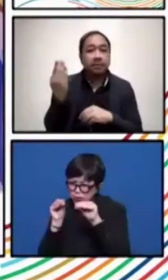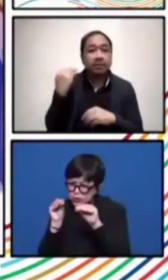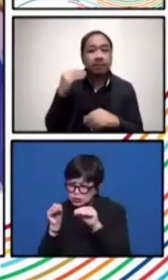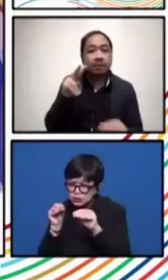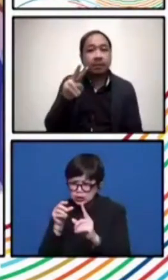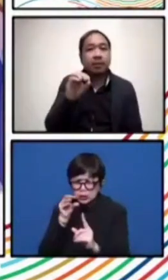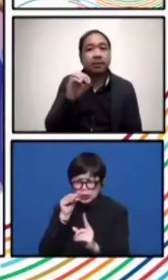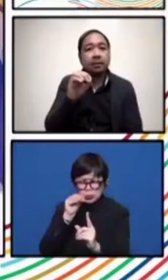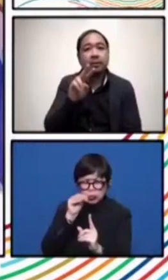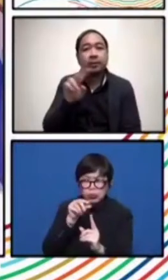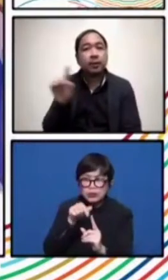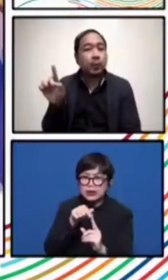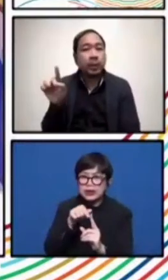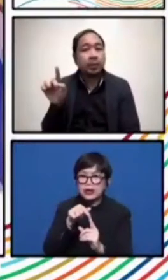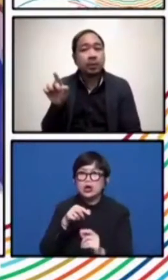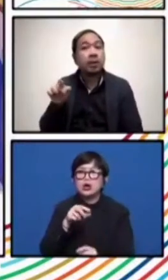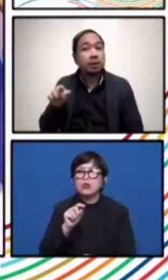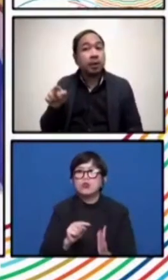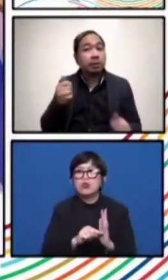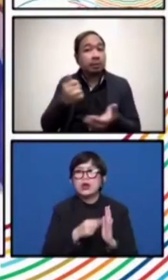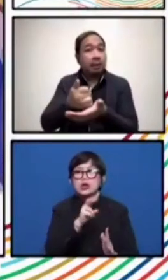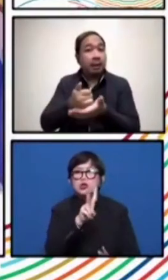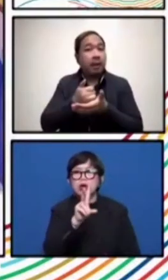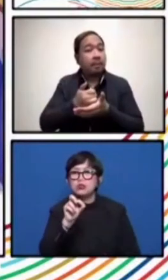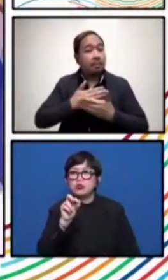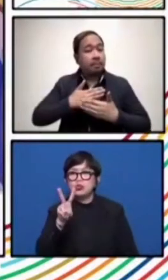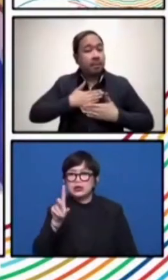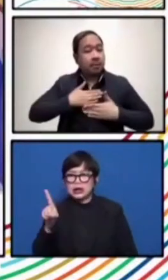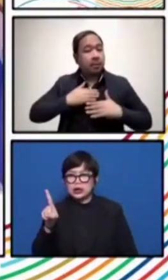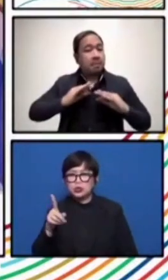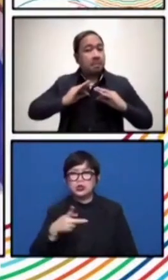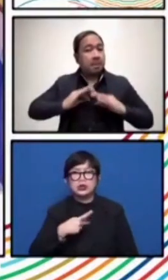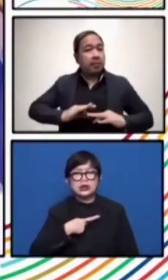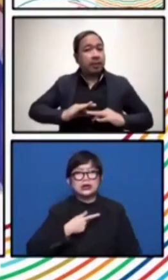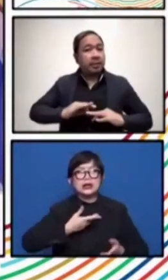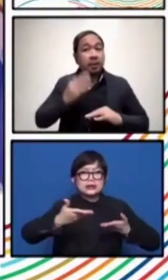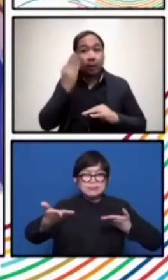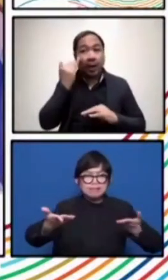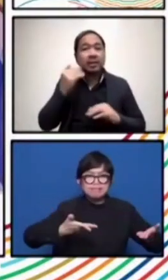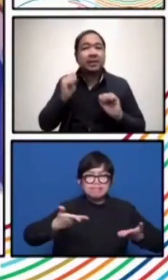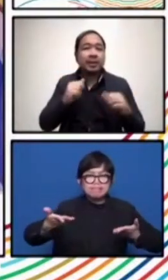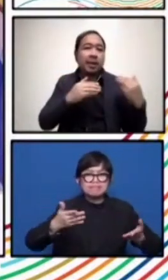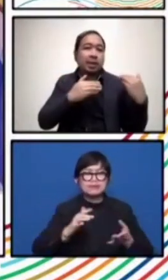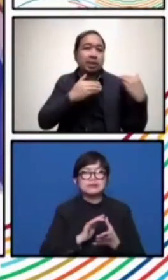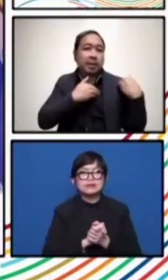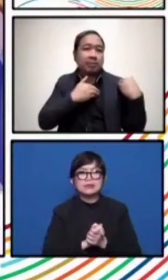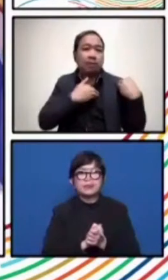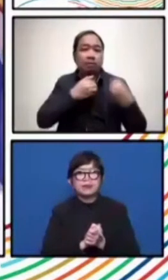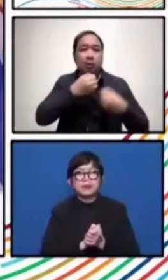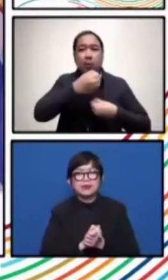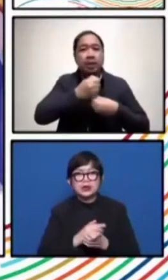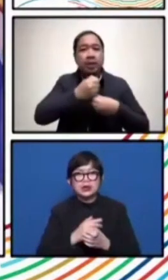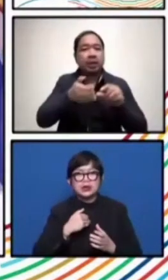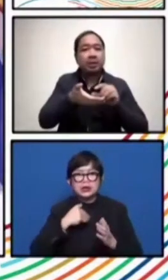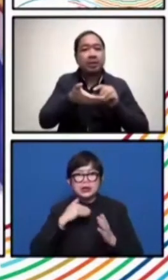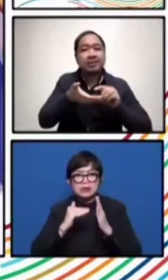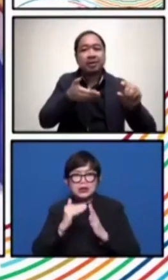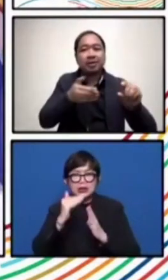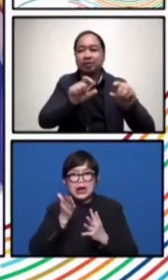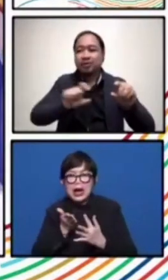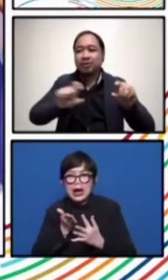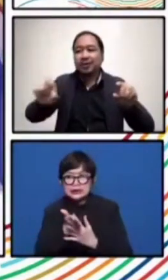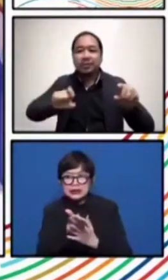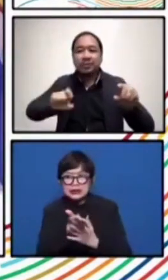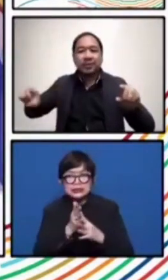decentralize some Services another is to increase accessibility to Rehabilitation and other